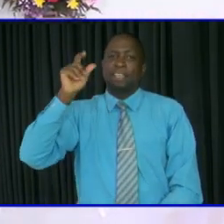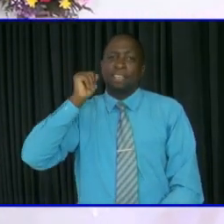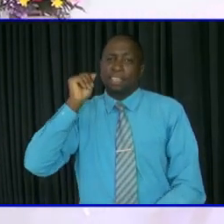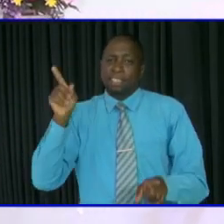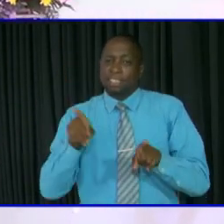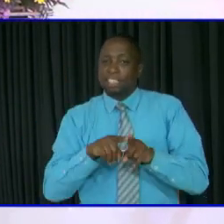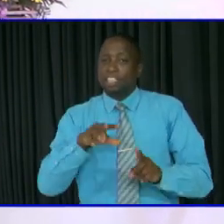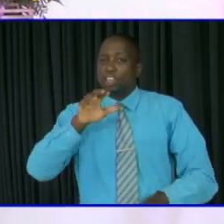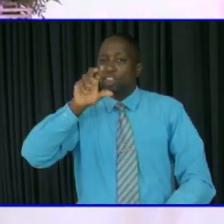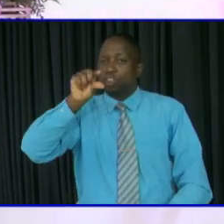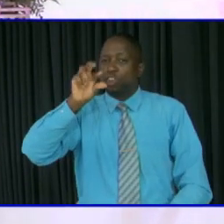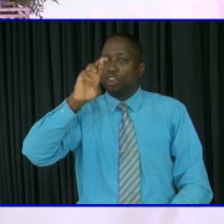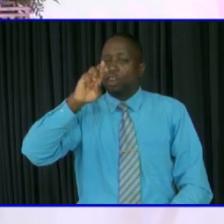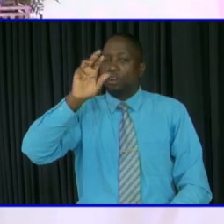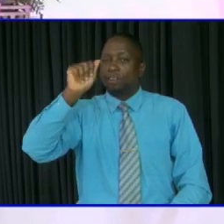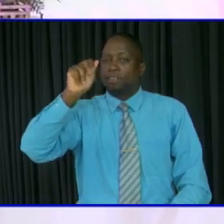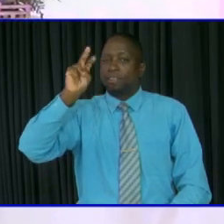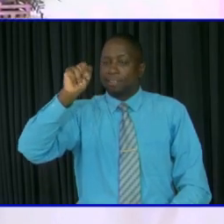song.